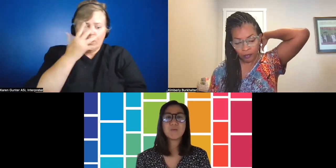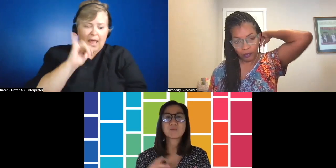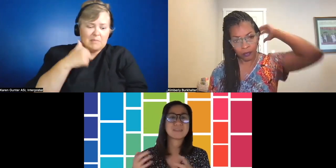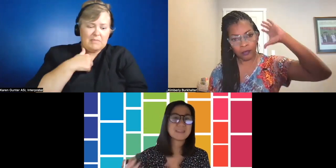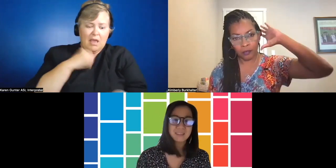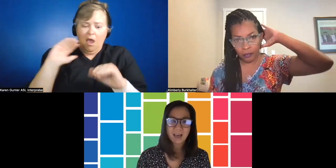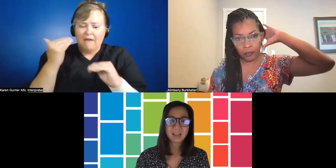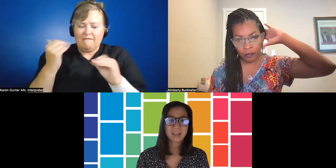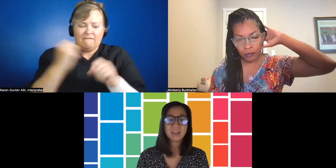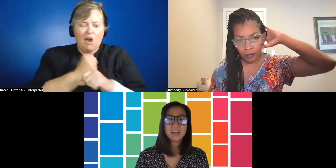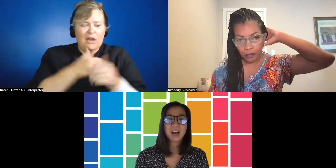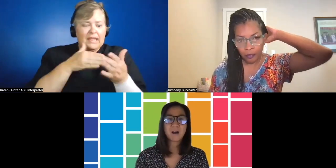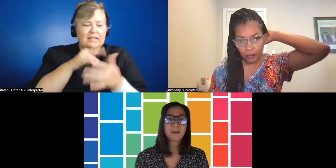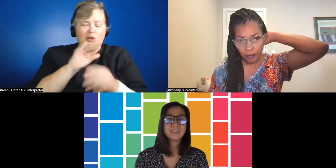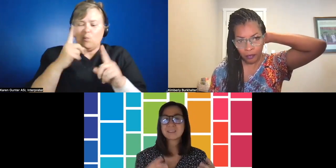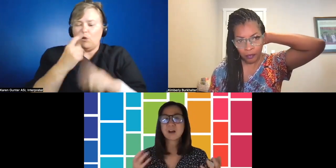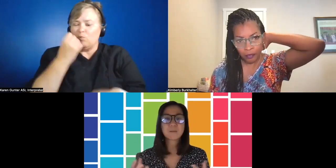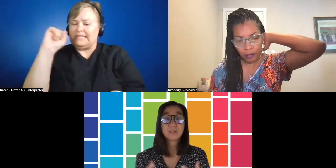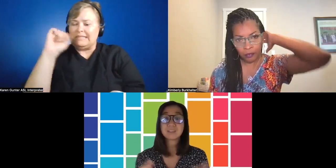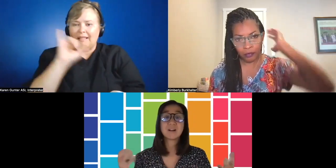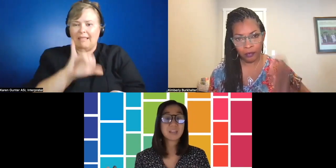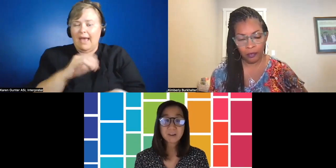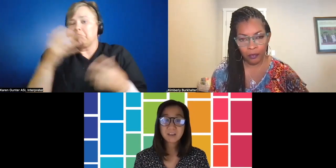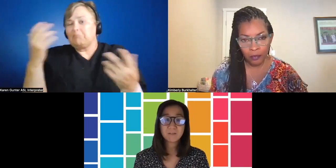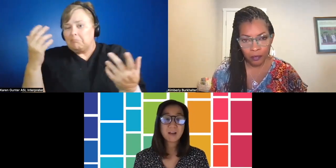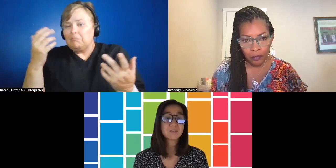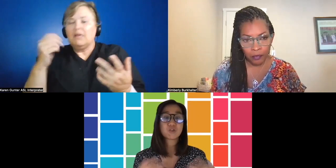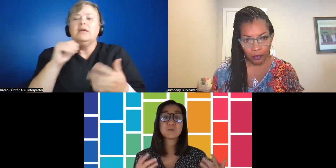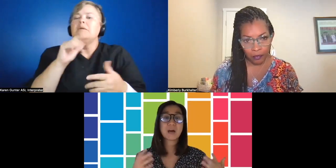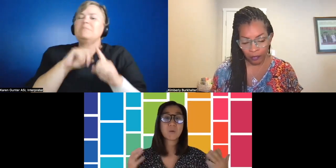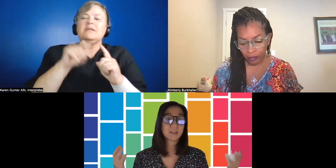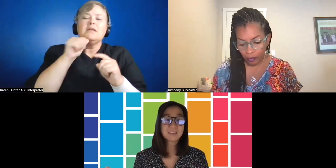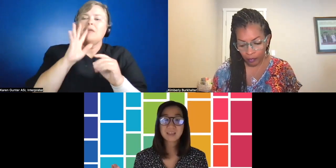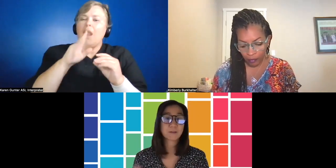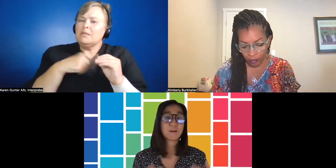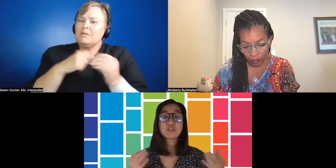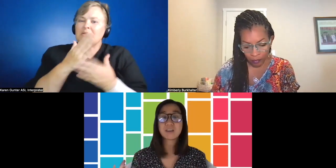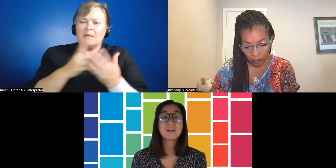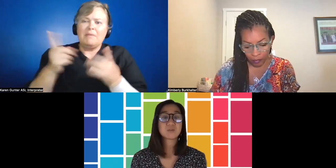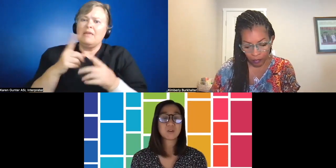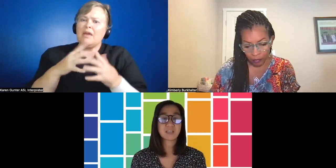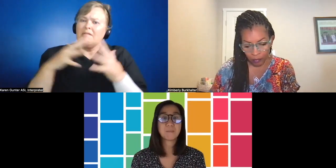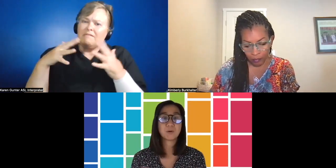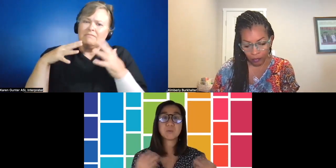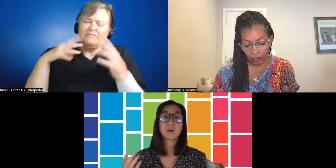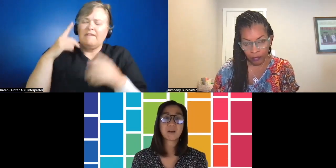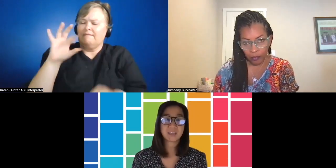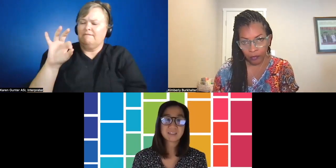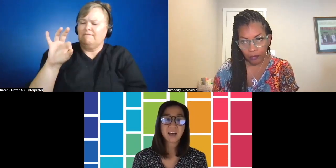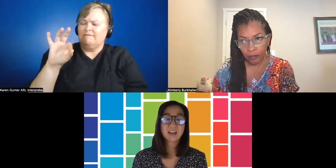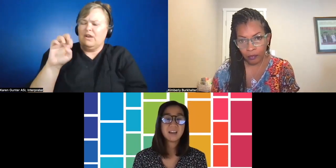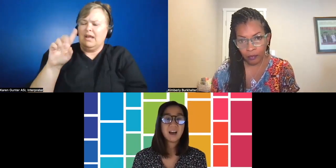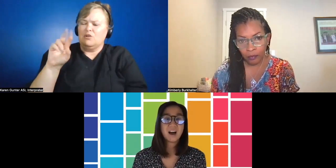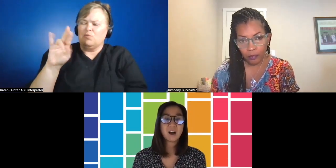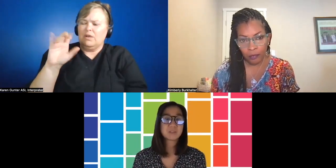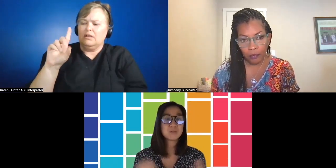right? No one resisted that. And it doesn't talk about the solidarity of lots of groups that were against that, like Frederick Douglass, for example, spoke out against